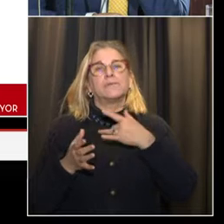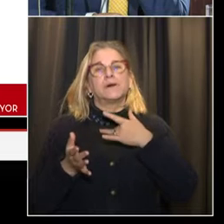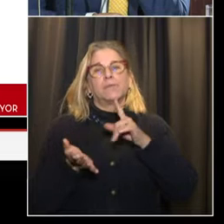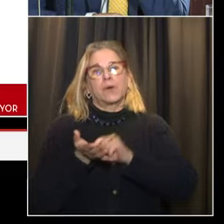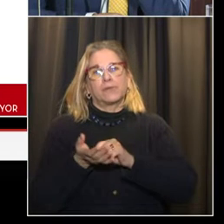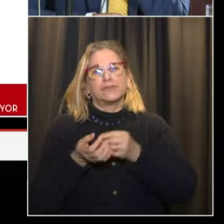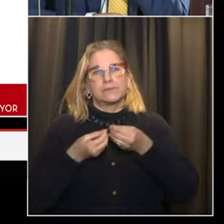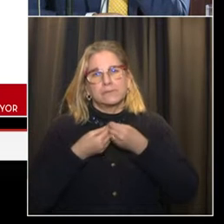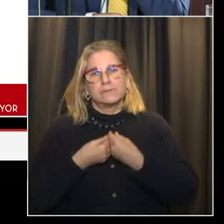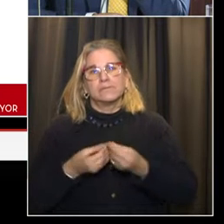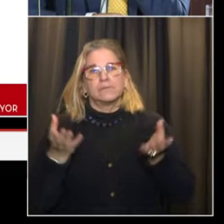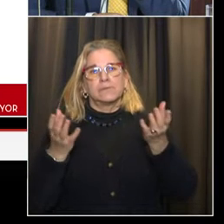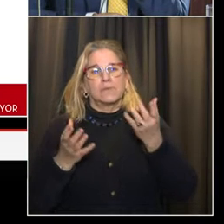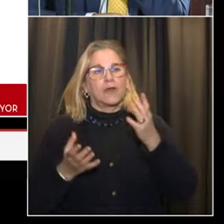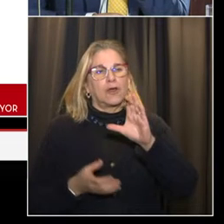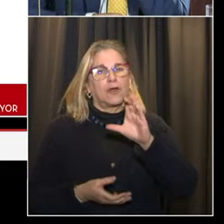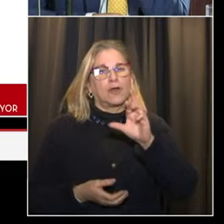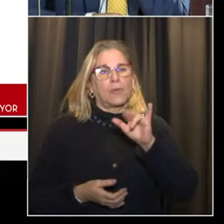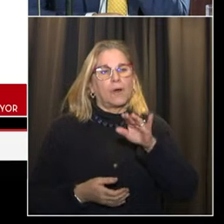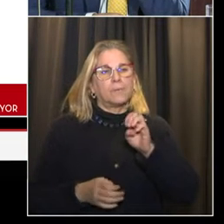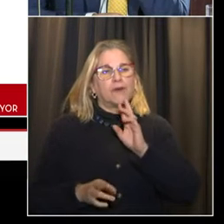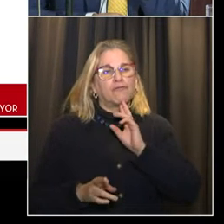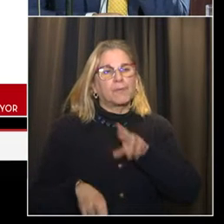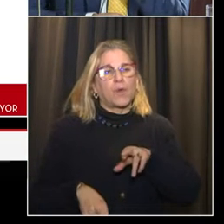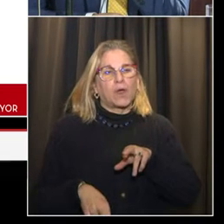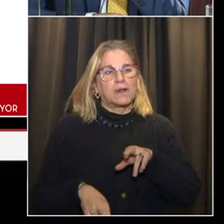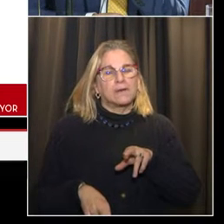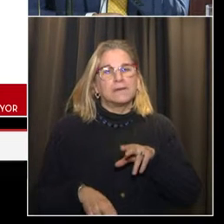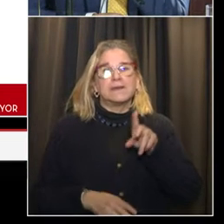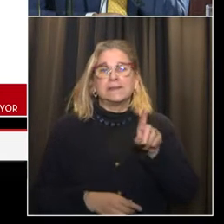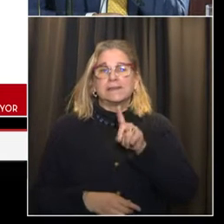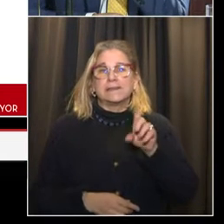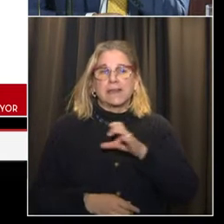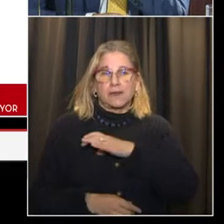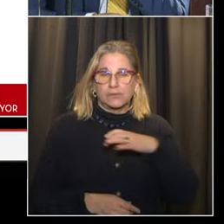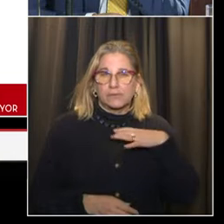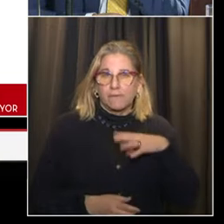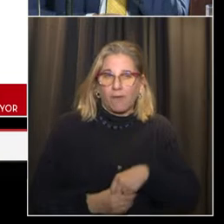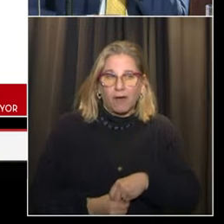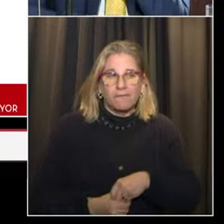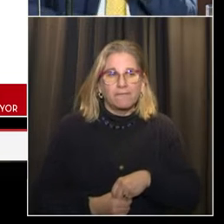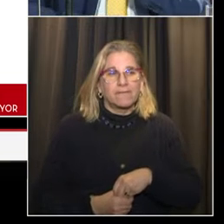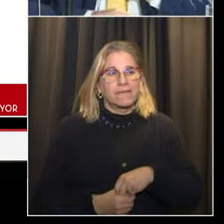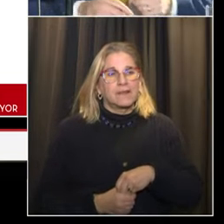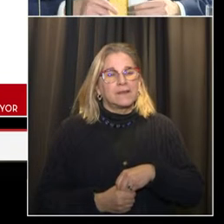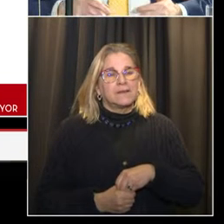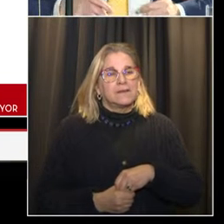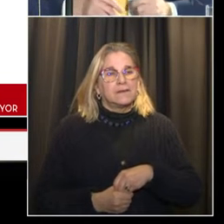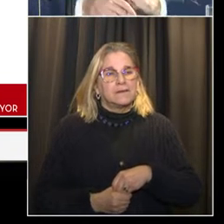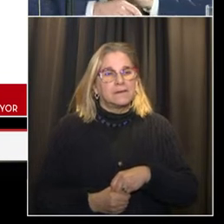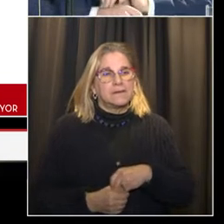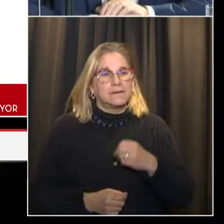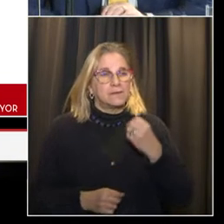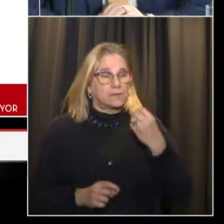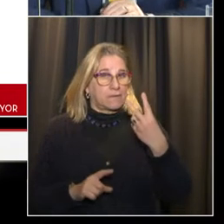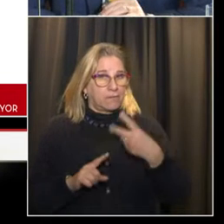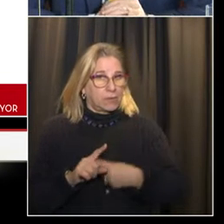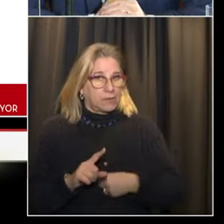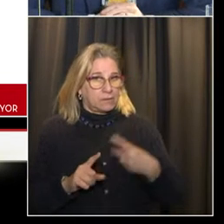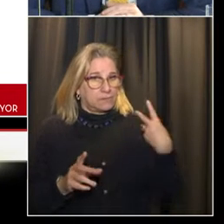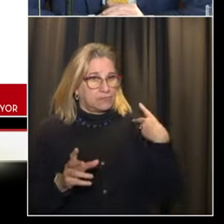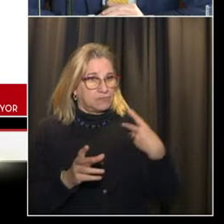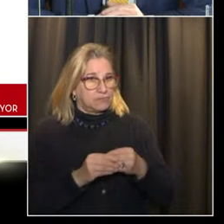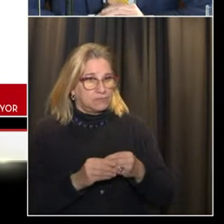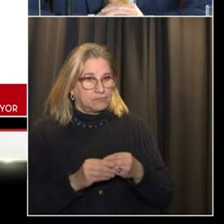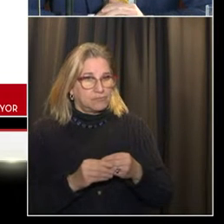chief of police, the deputy mayor for public safety. And it often has the lens of the past 12 months. And the mayor and I had a conversation where